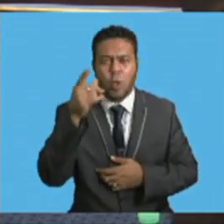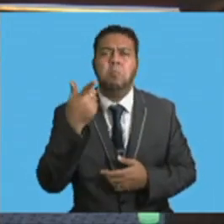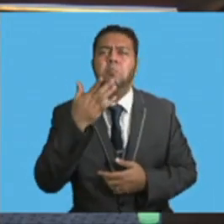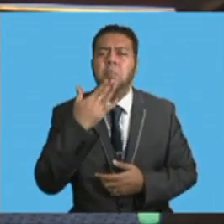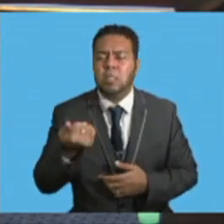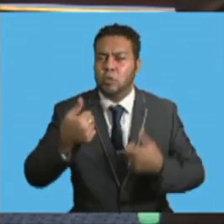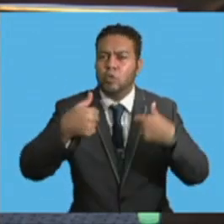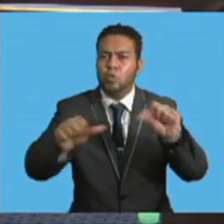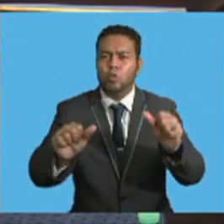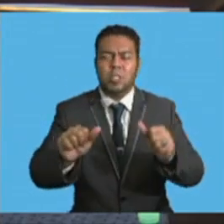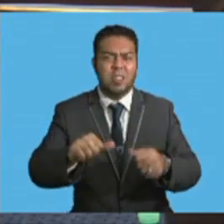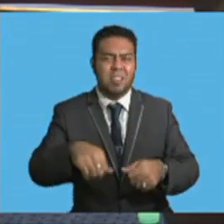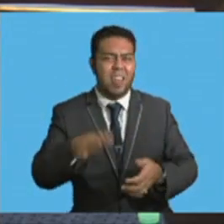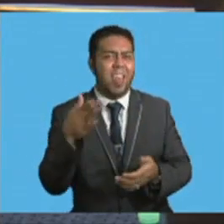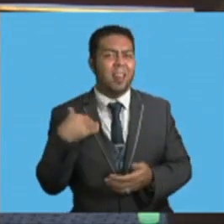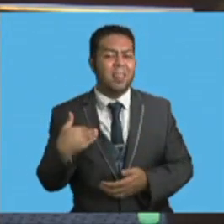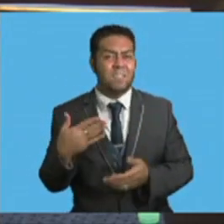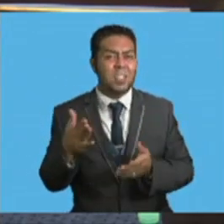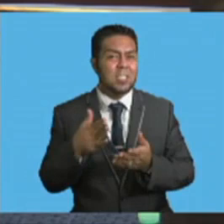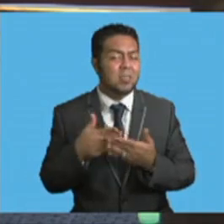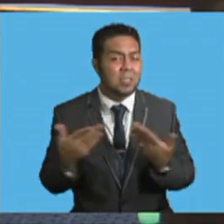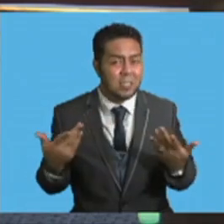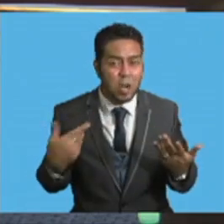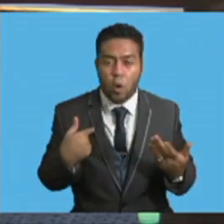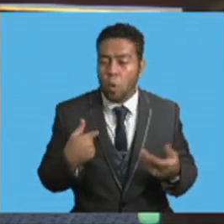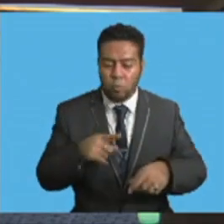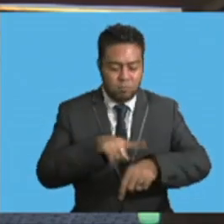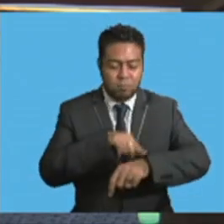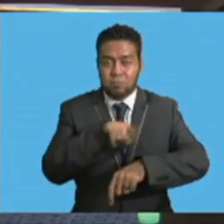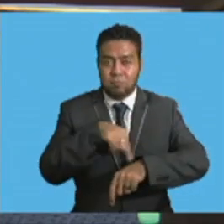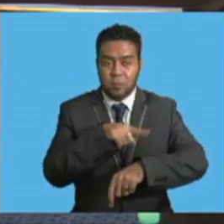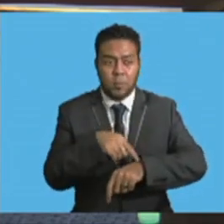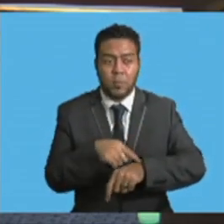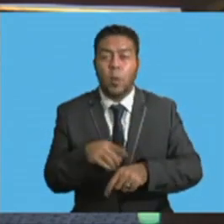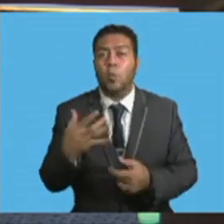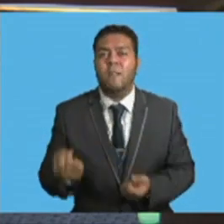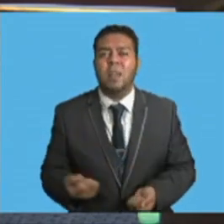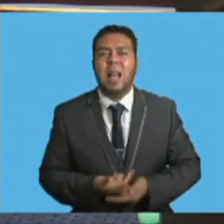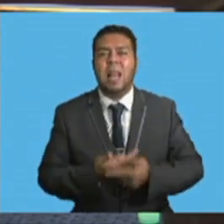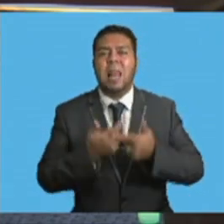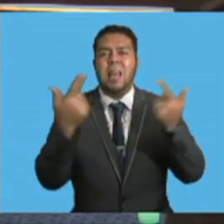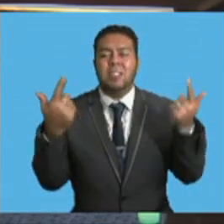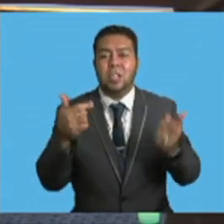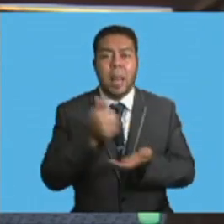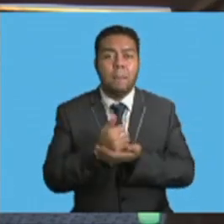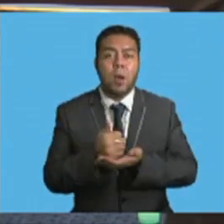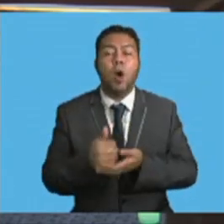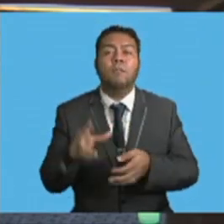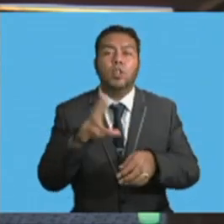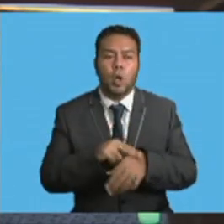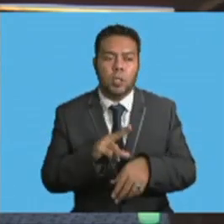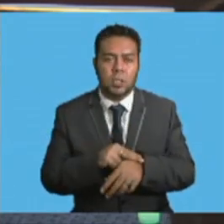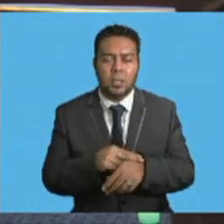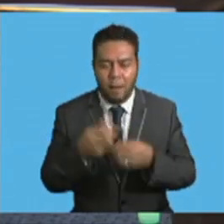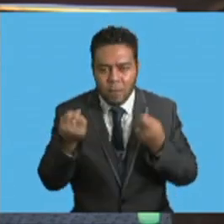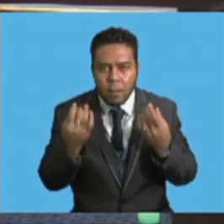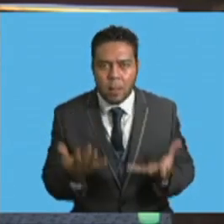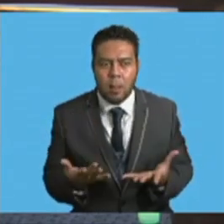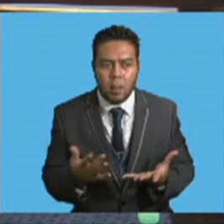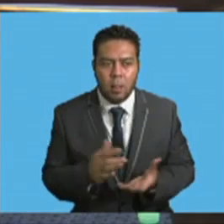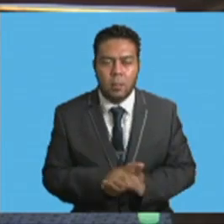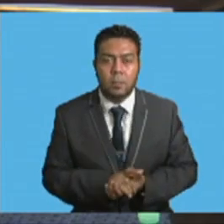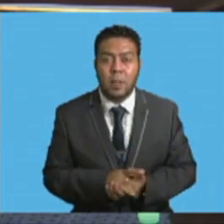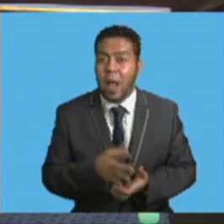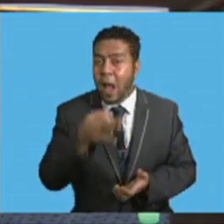our facilities as much as possible during off-peak hours when we have large numbers of doctors available.